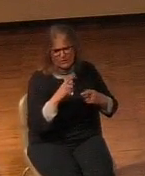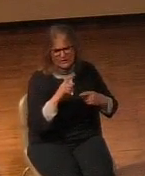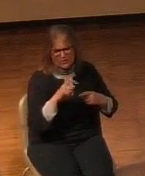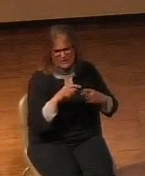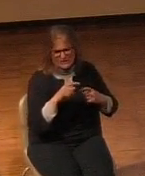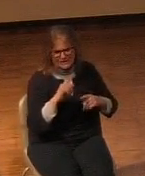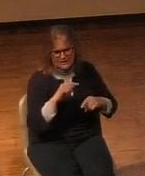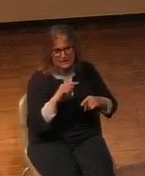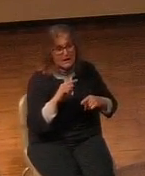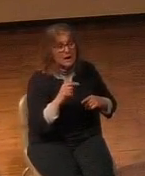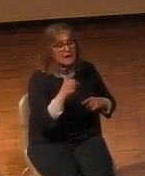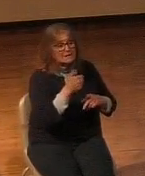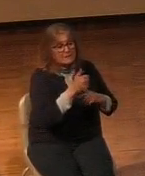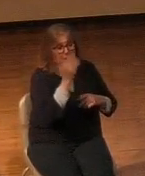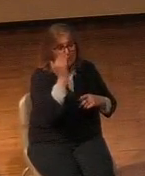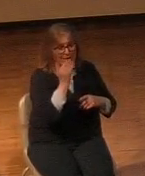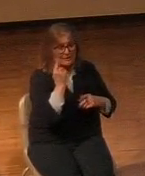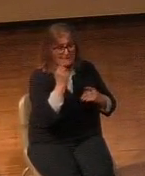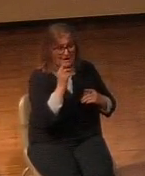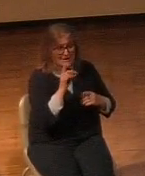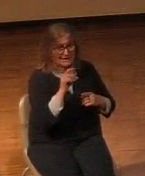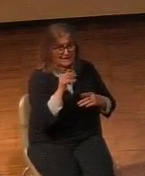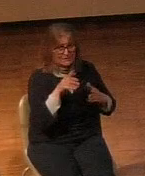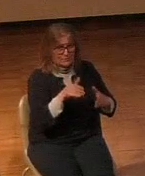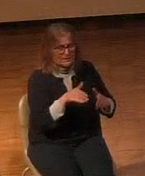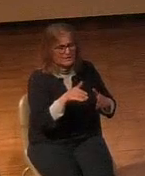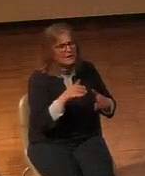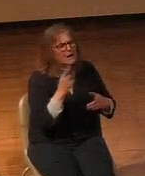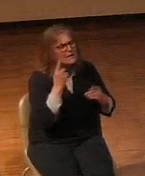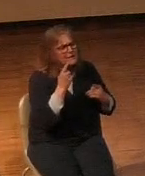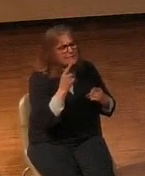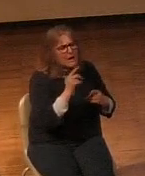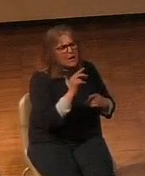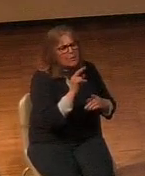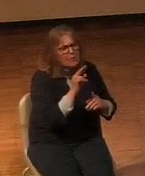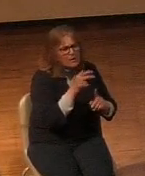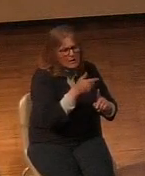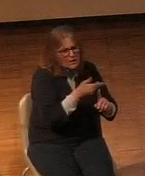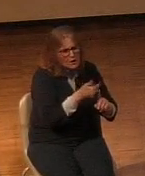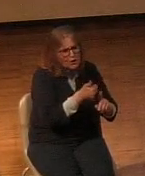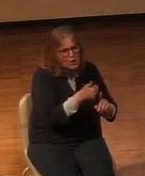Self-awareness. Think about Dana this way. And think about what Rufus could be.